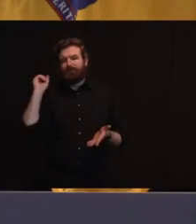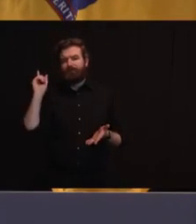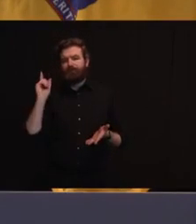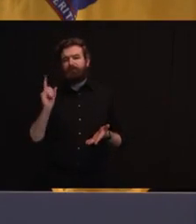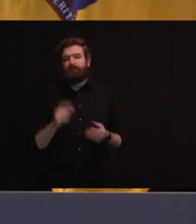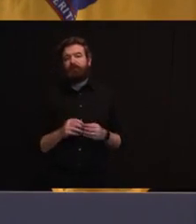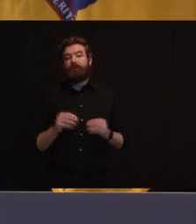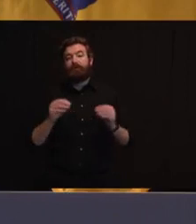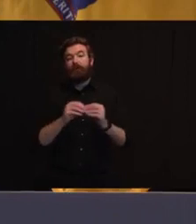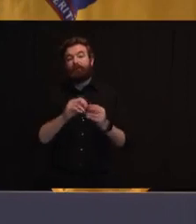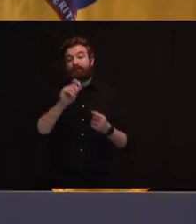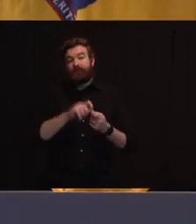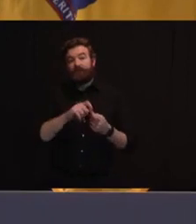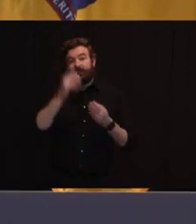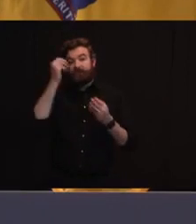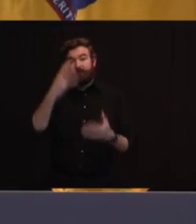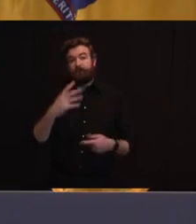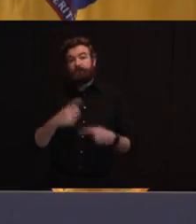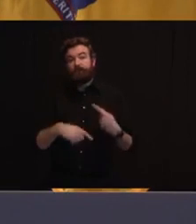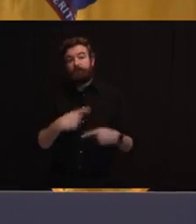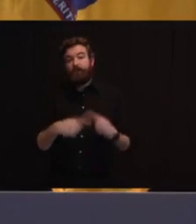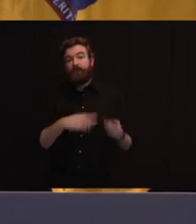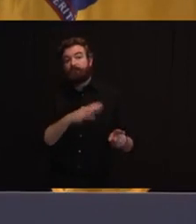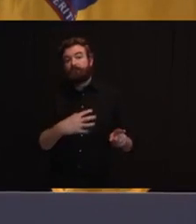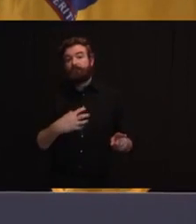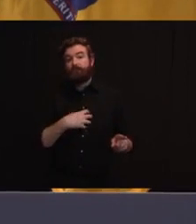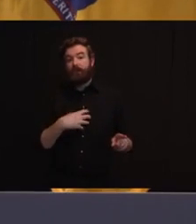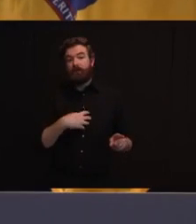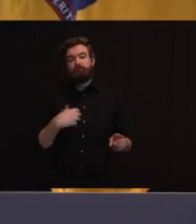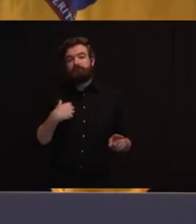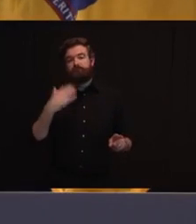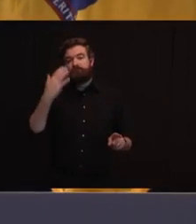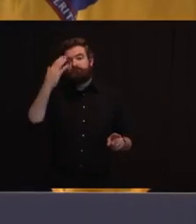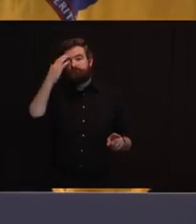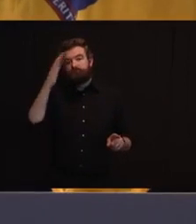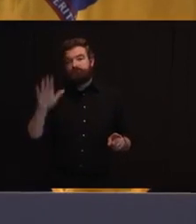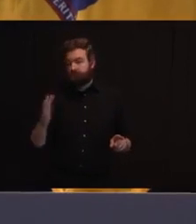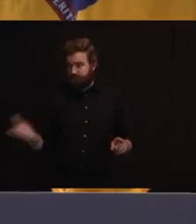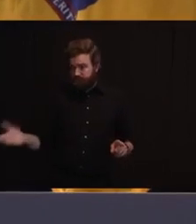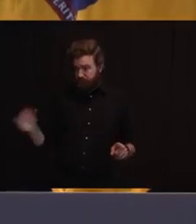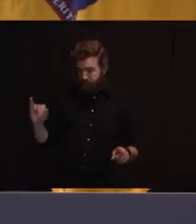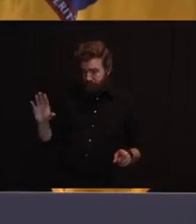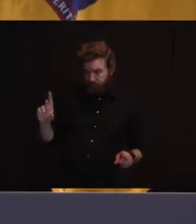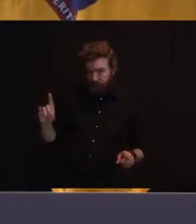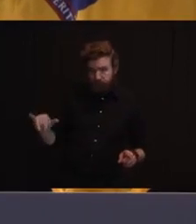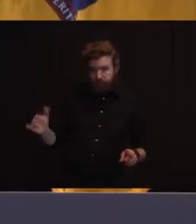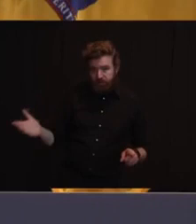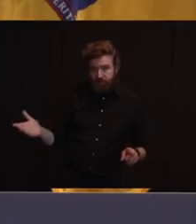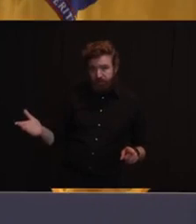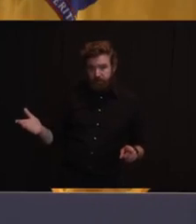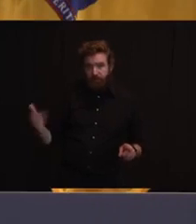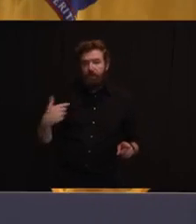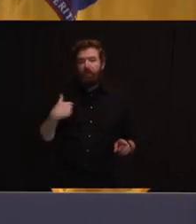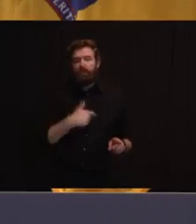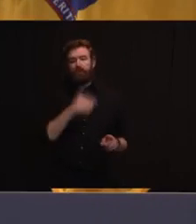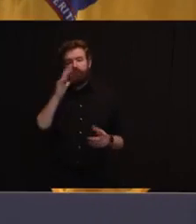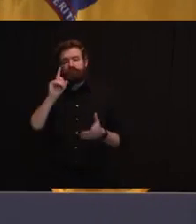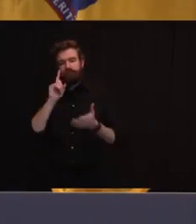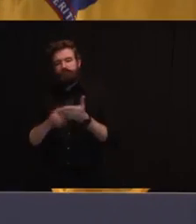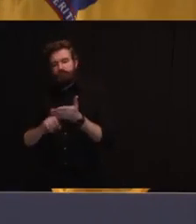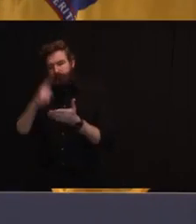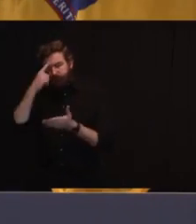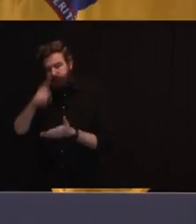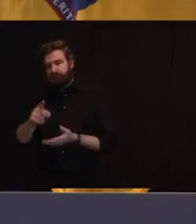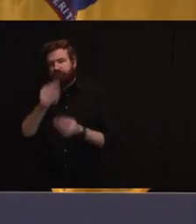I know we were focused on it. Judy, anything you've got? Can we get back to you on that? But I know